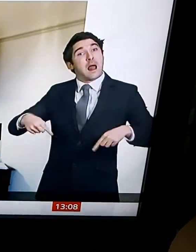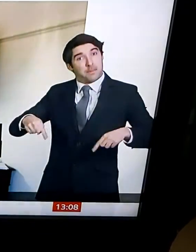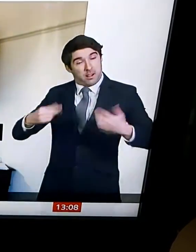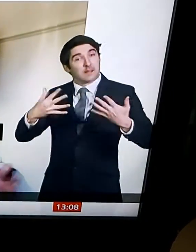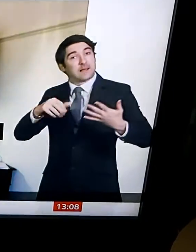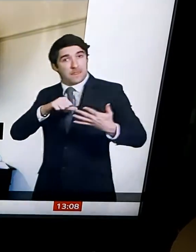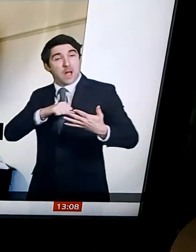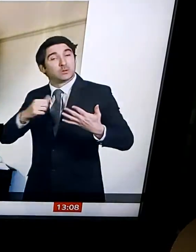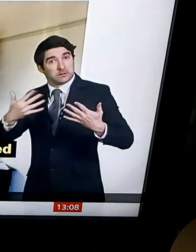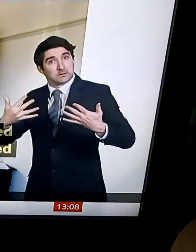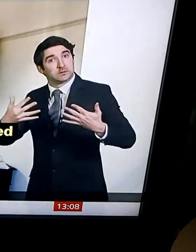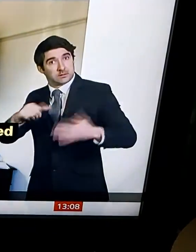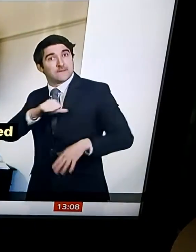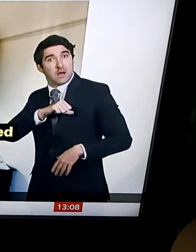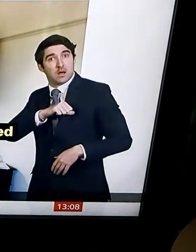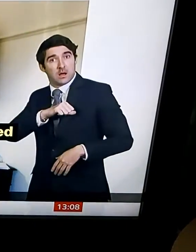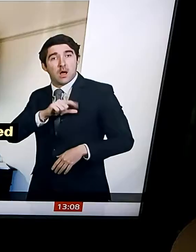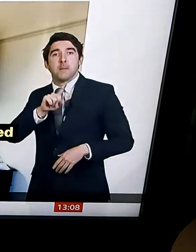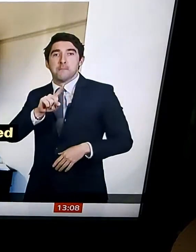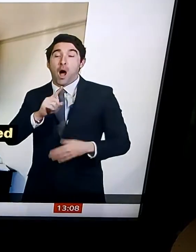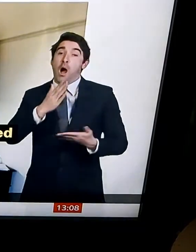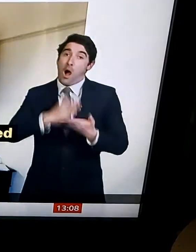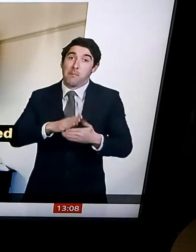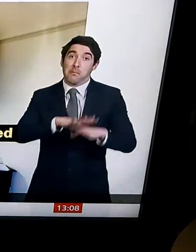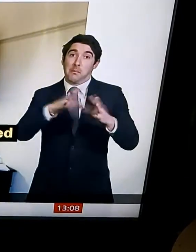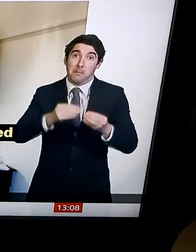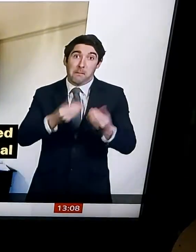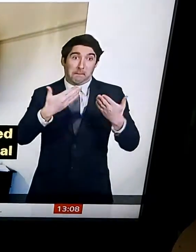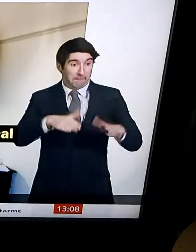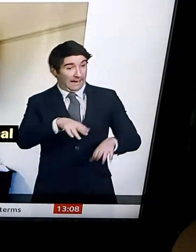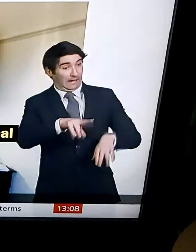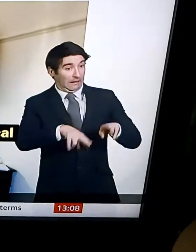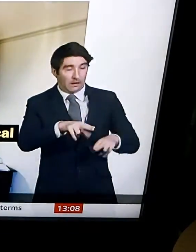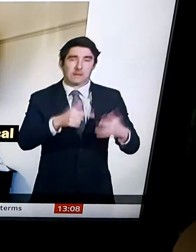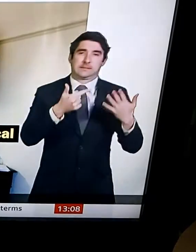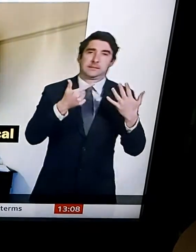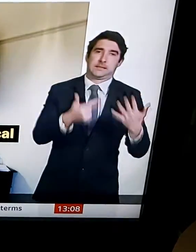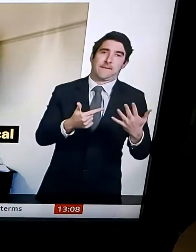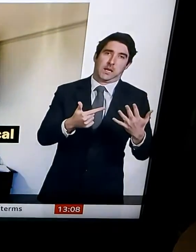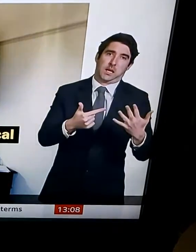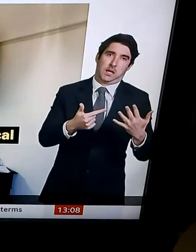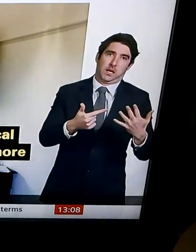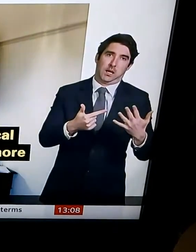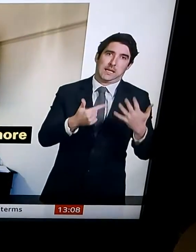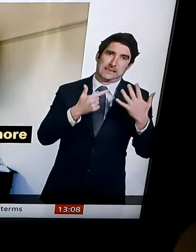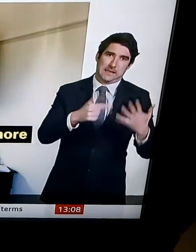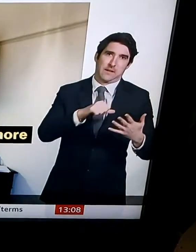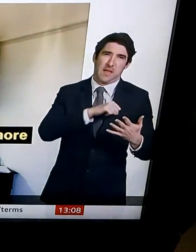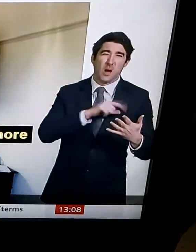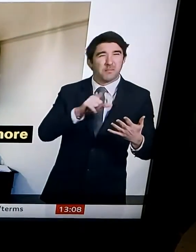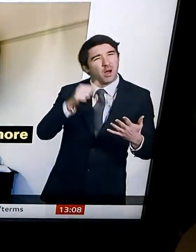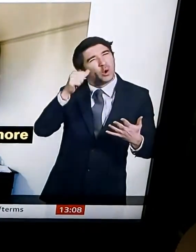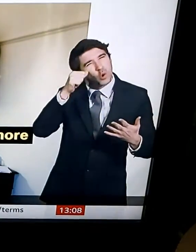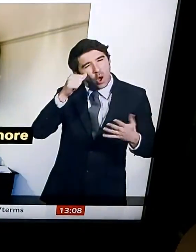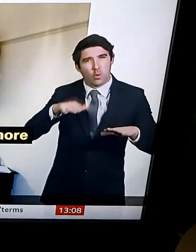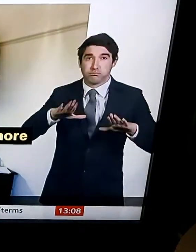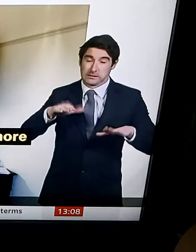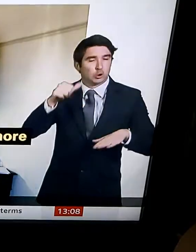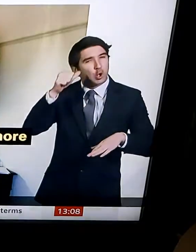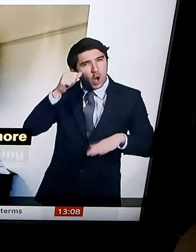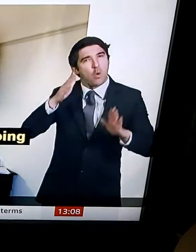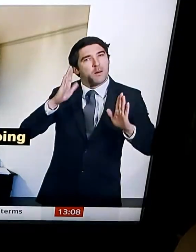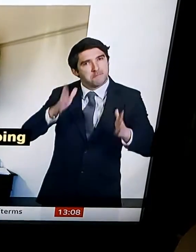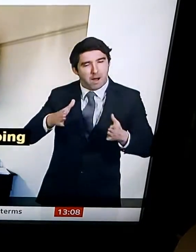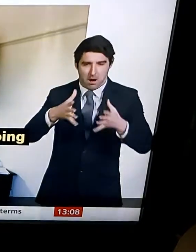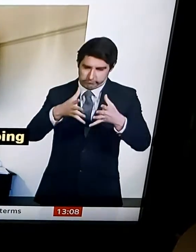for clinical reasons, needed to be tested more than once. That said, we are going to have to dramatically increase the level of testing if